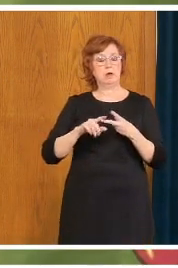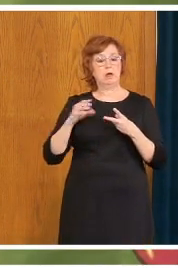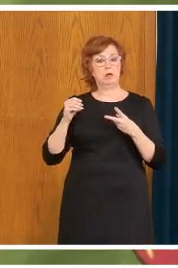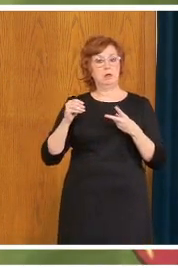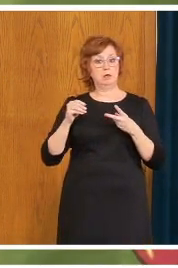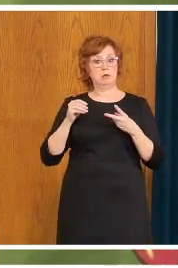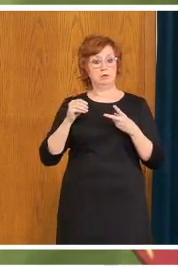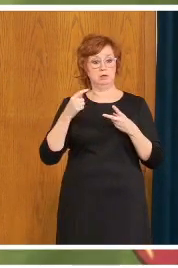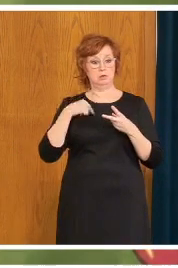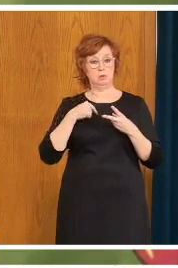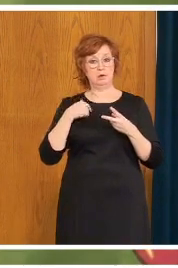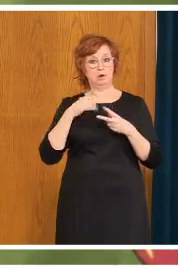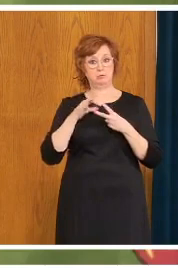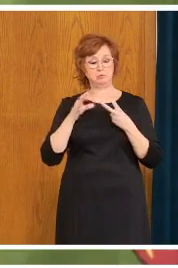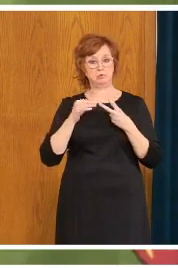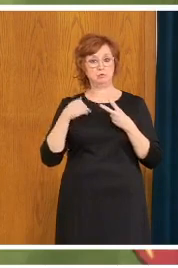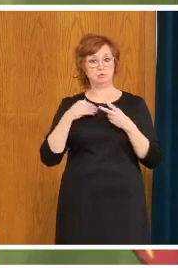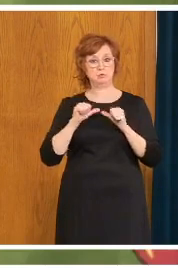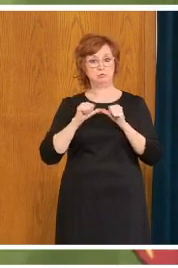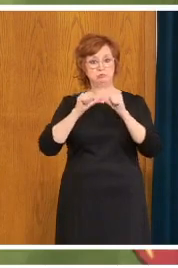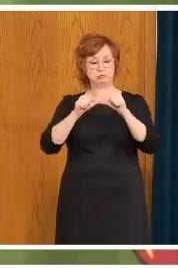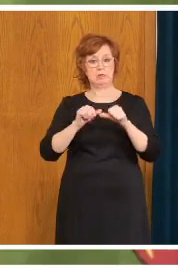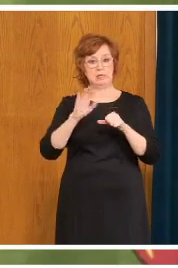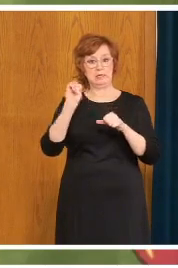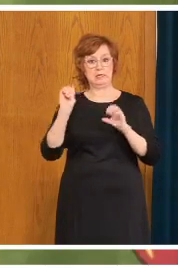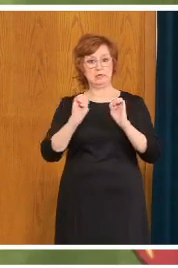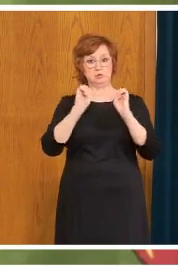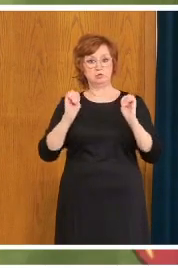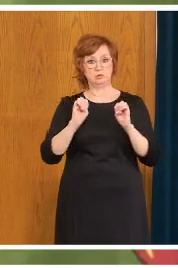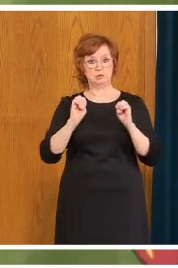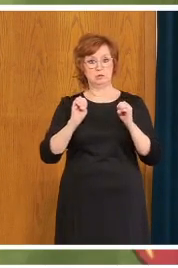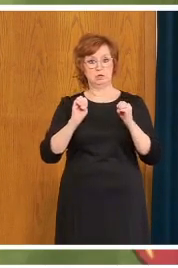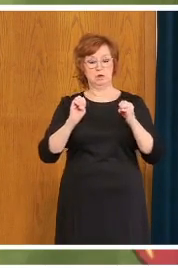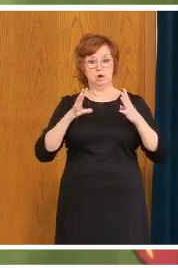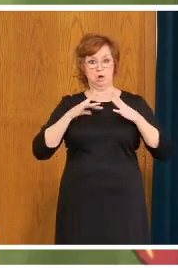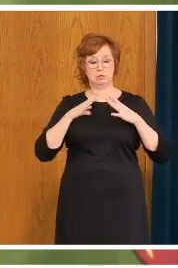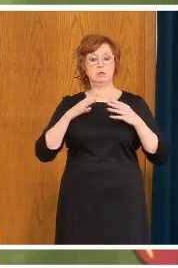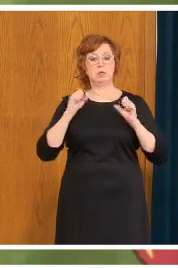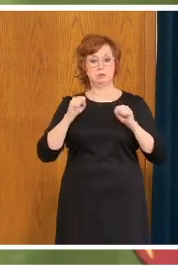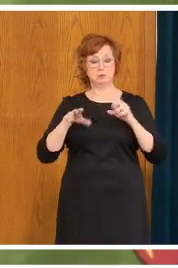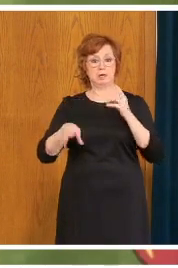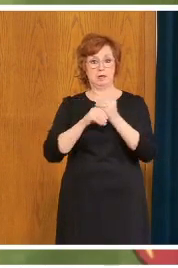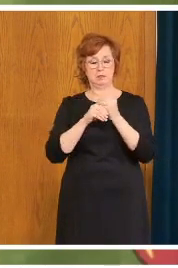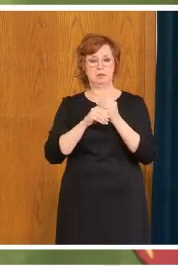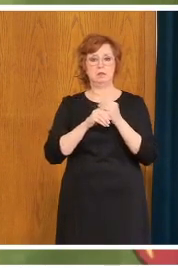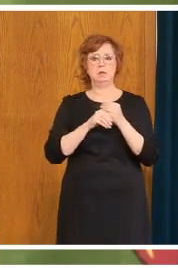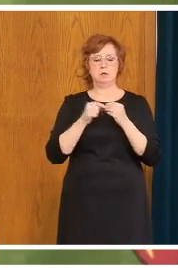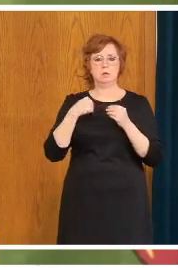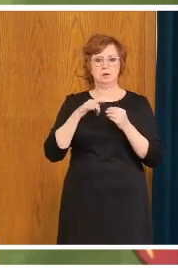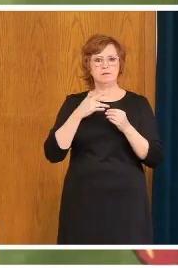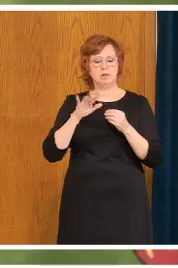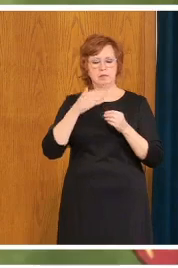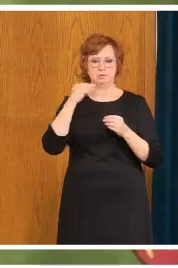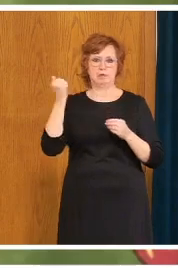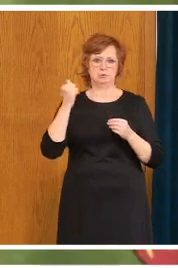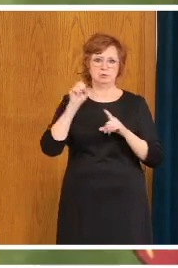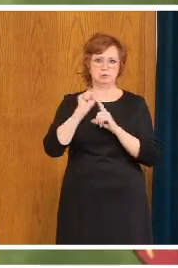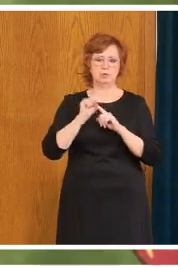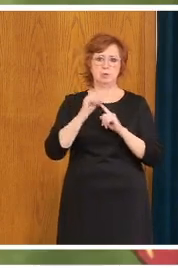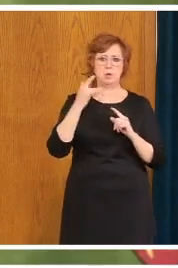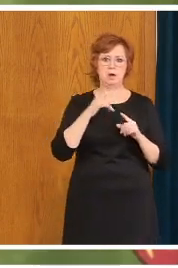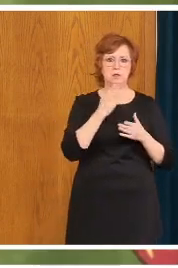as well, which some did take advantage of. So we feel that that's better, because there was some school divisions in the province and talking to the